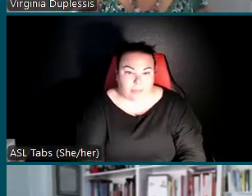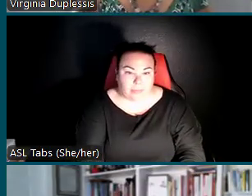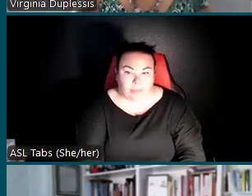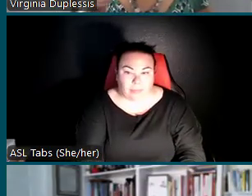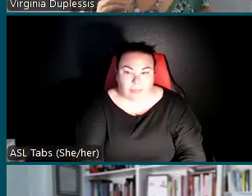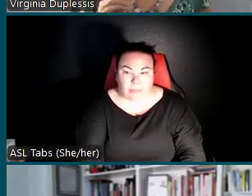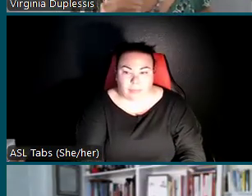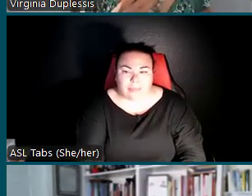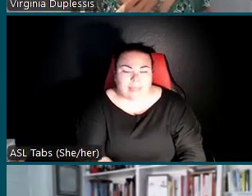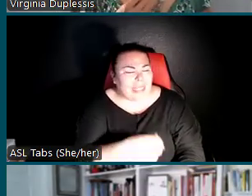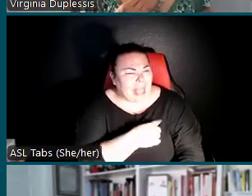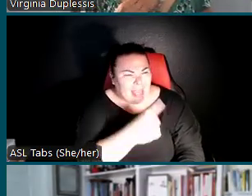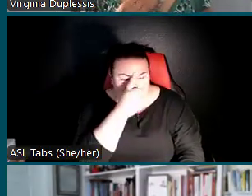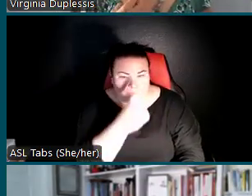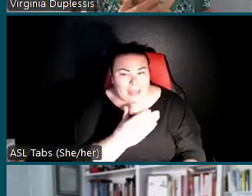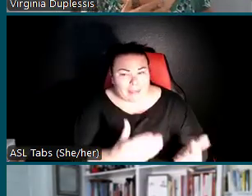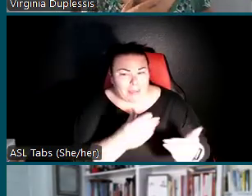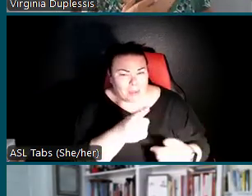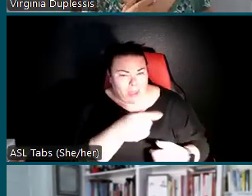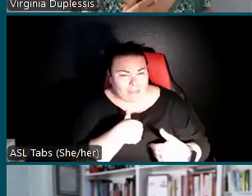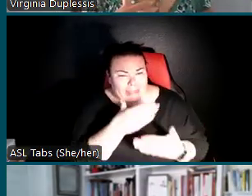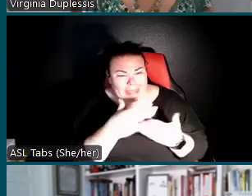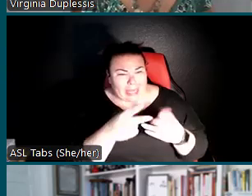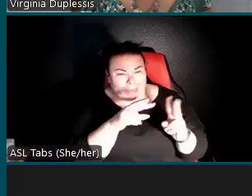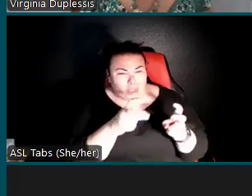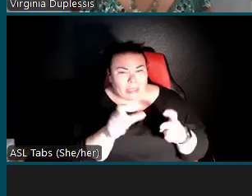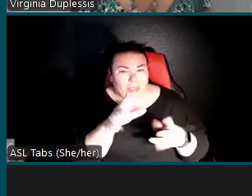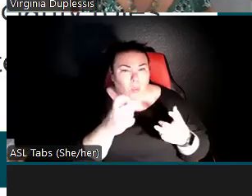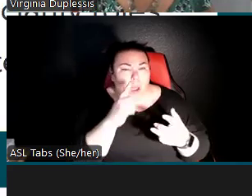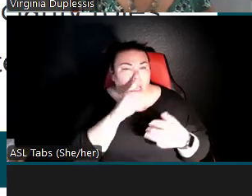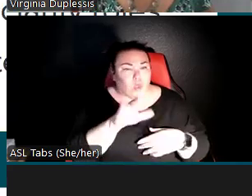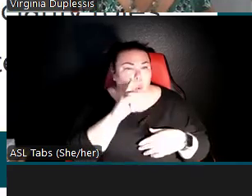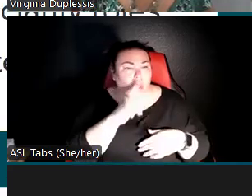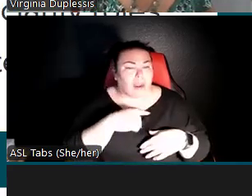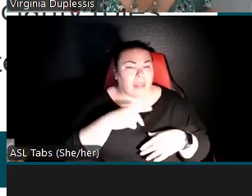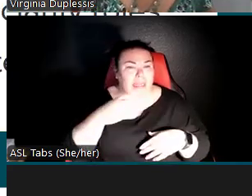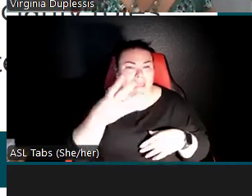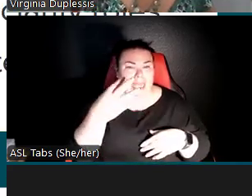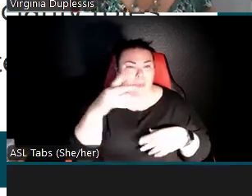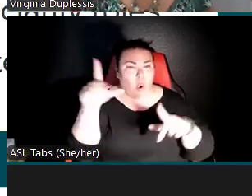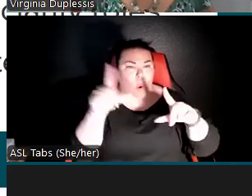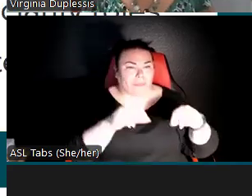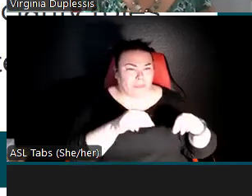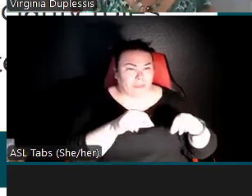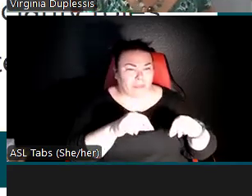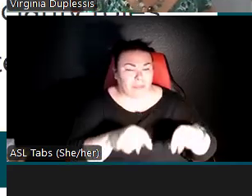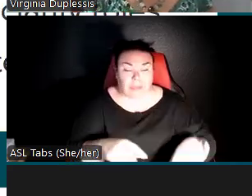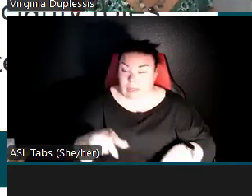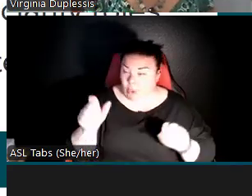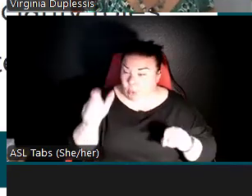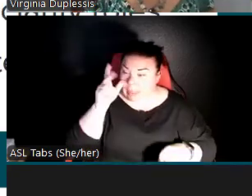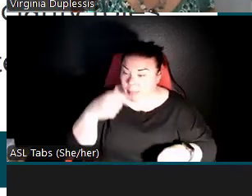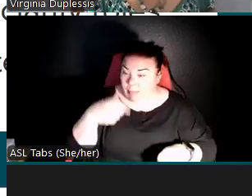some bandwidth issues. If you want to turn off your camera and see if that helps. Yep. Can you hear me